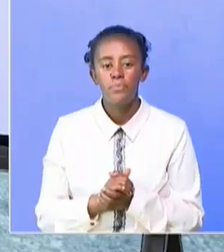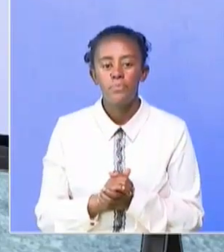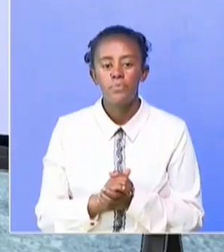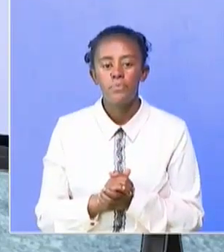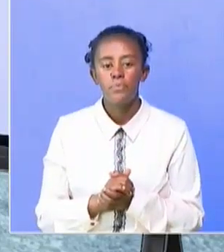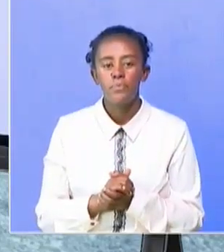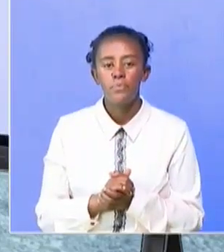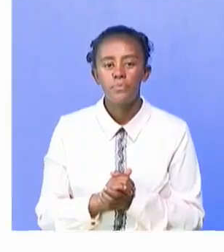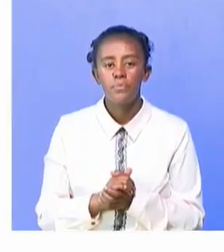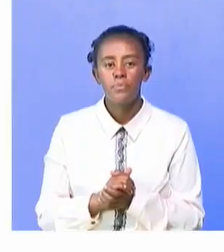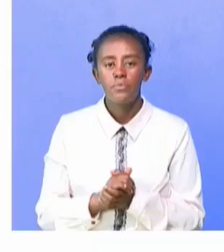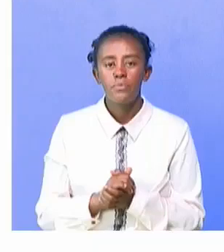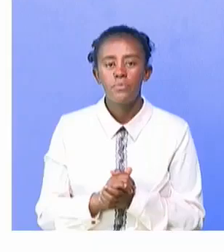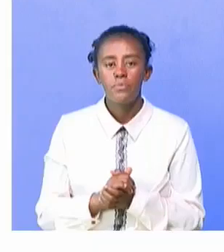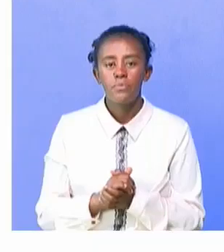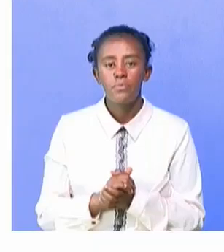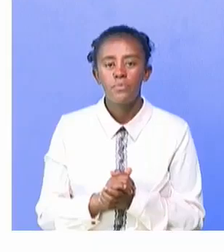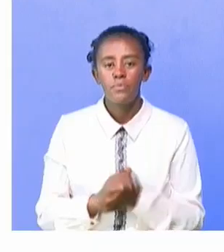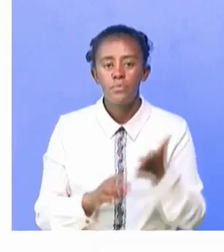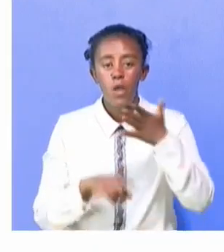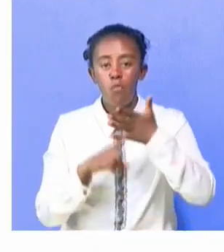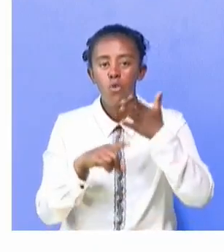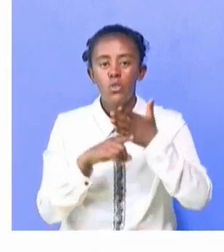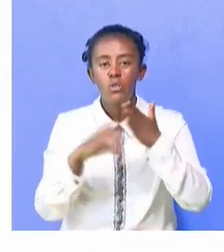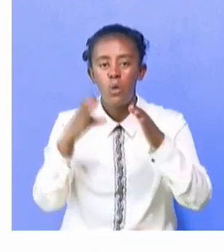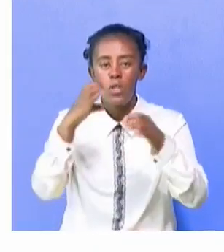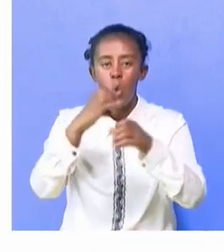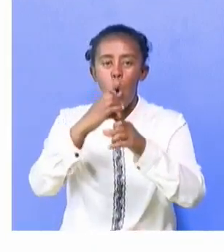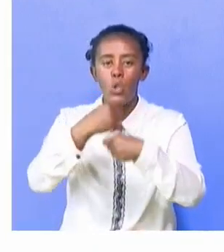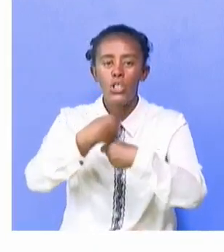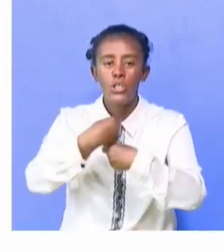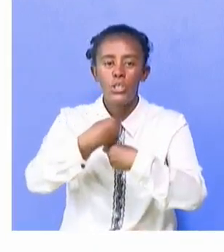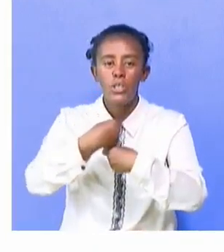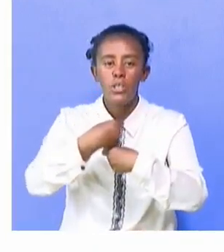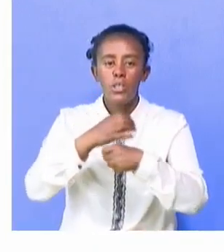The fourth one that is conclusion.